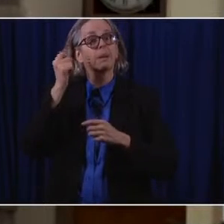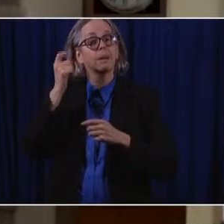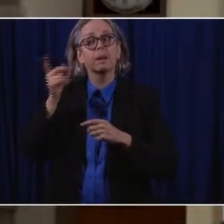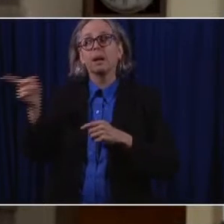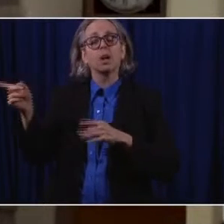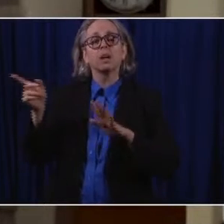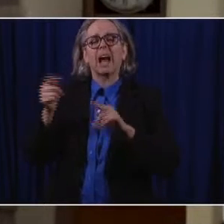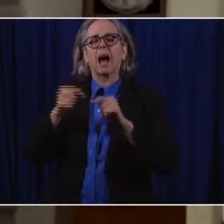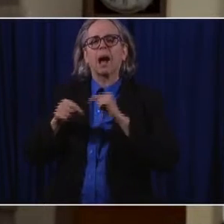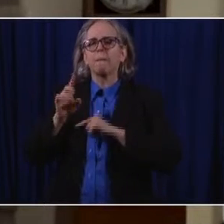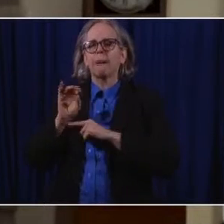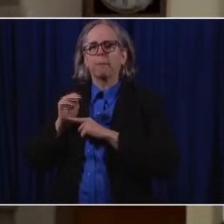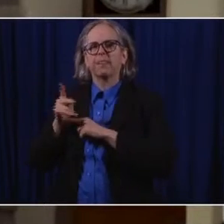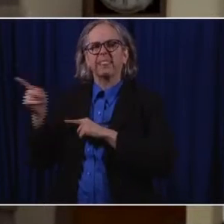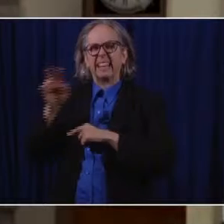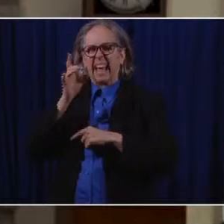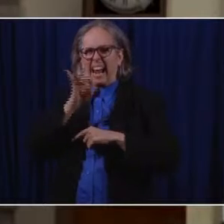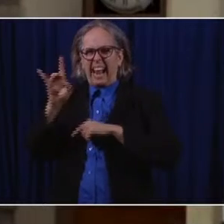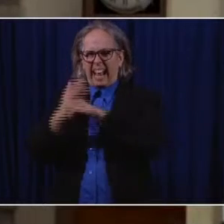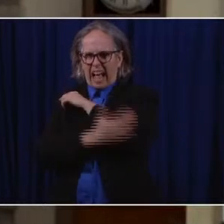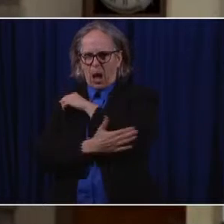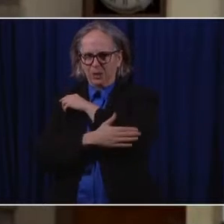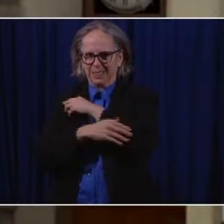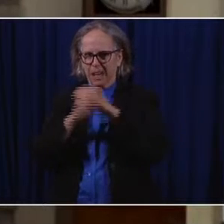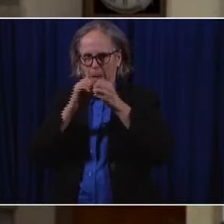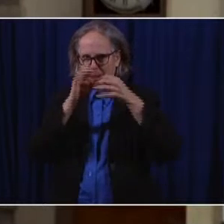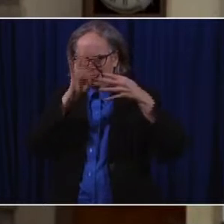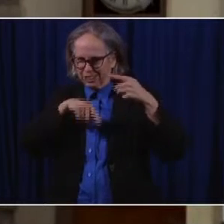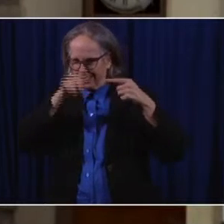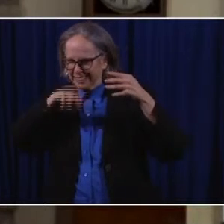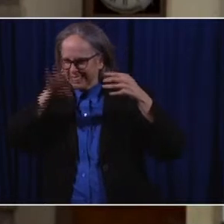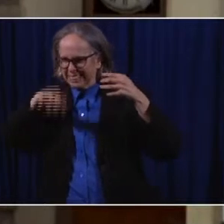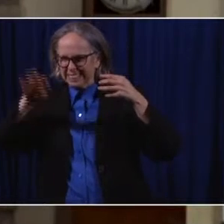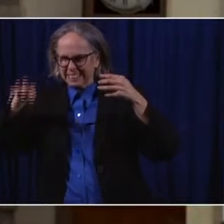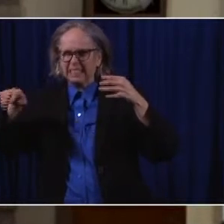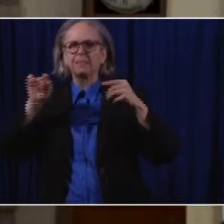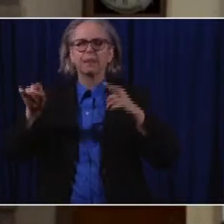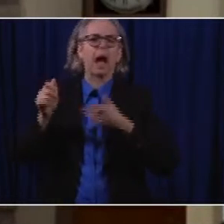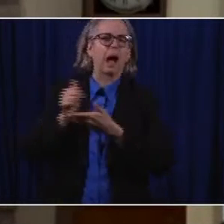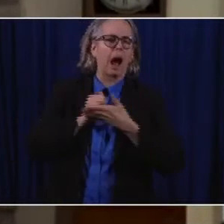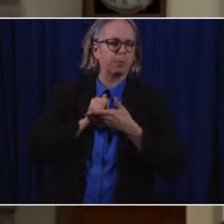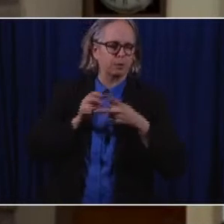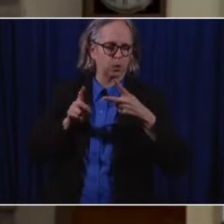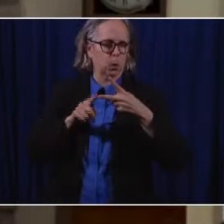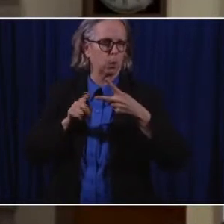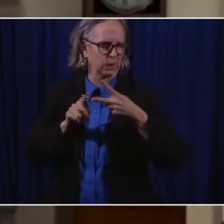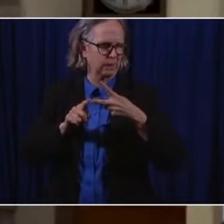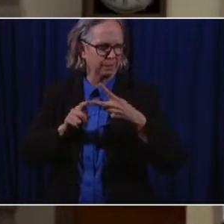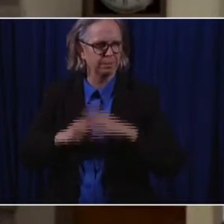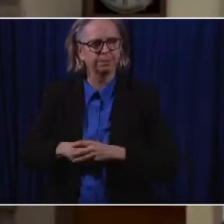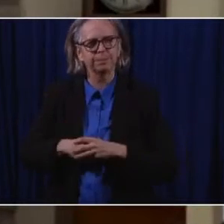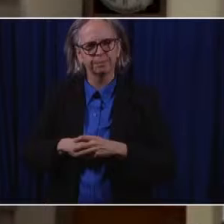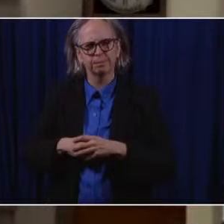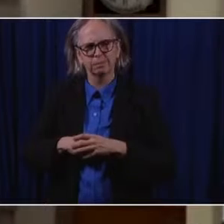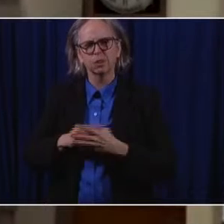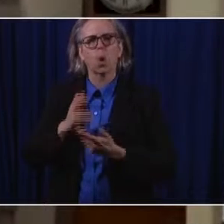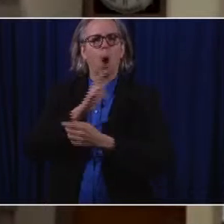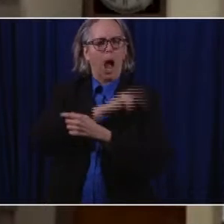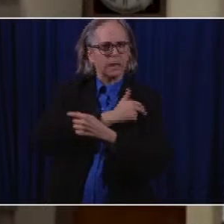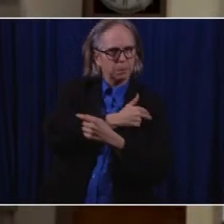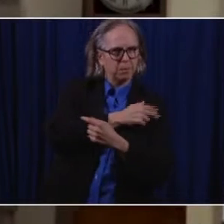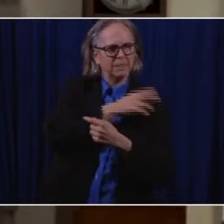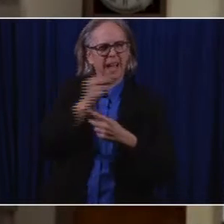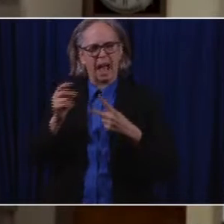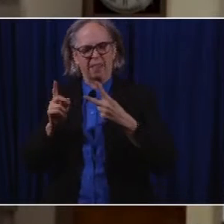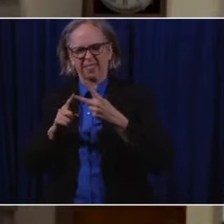all 88 counties, again, 1 to 88. And the thing that we would again emphasize is